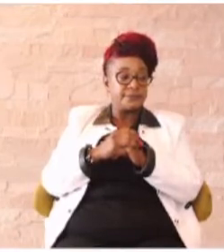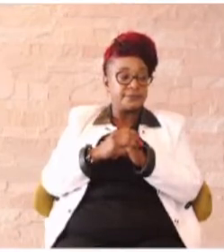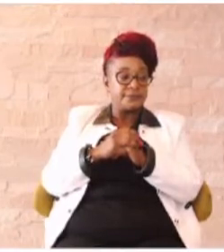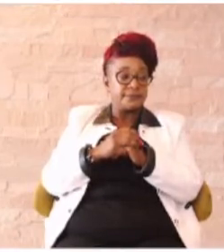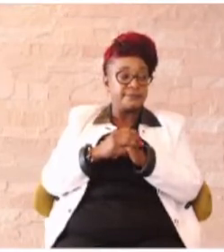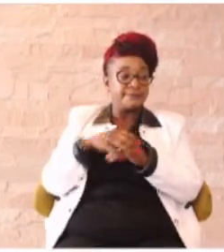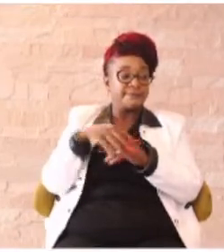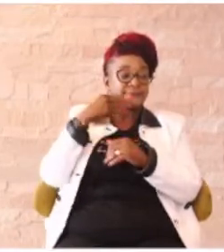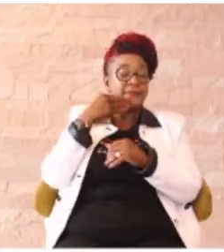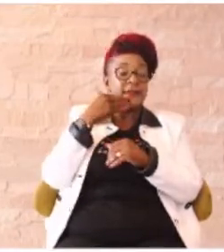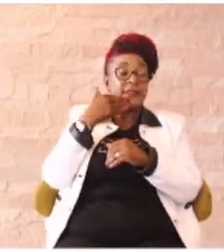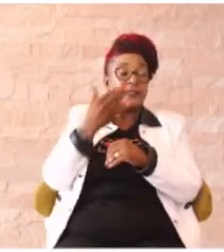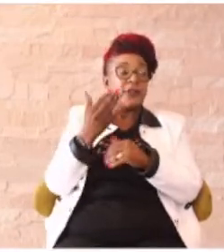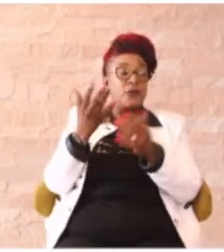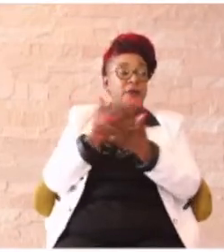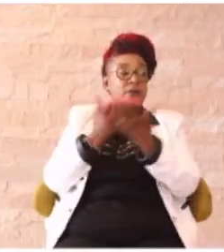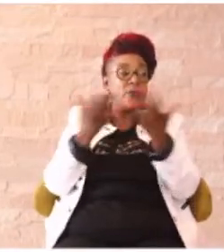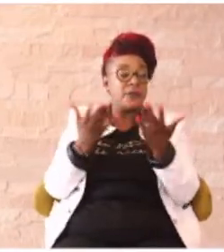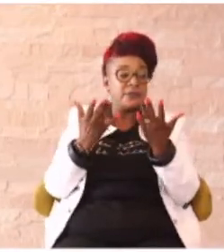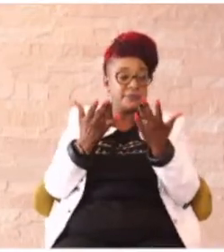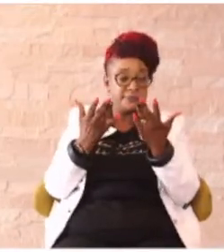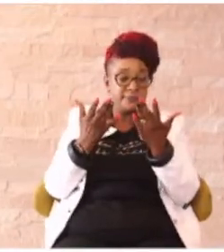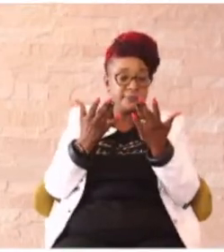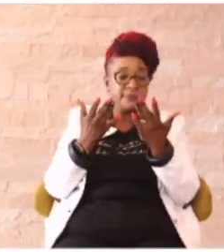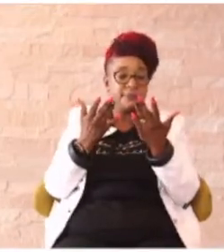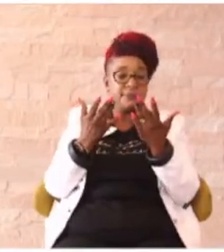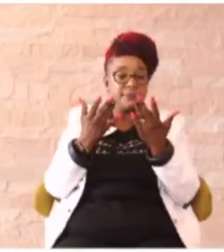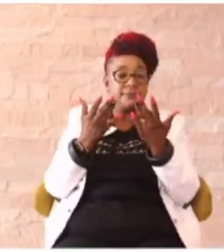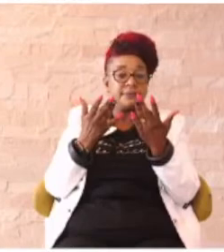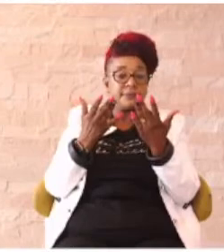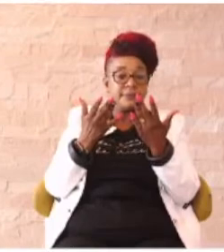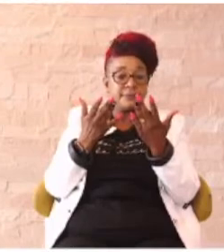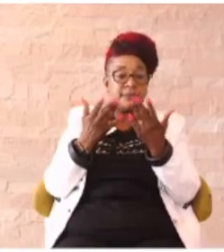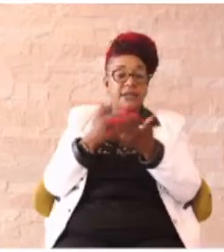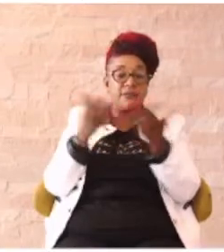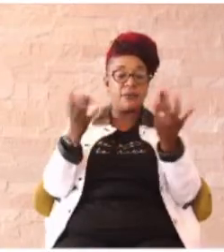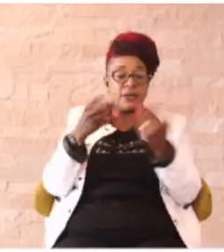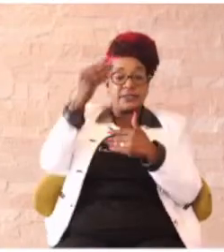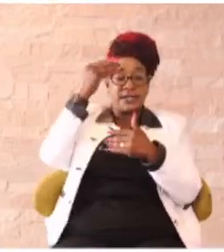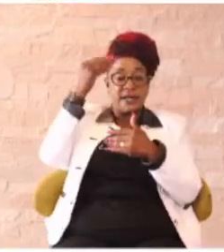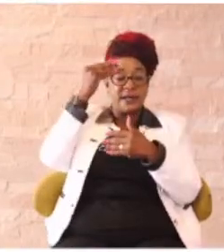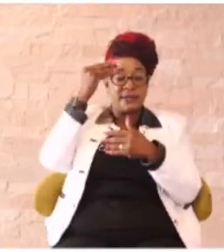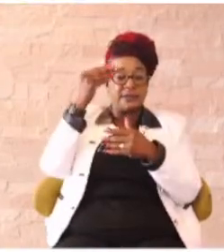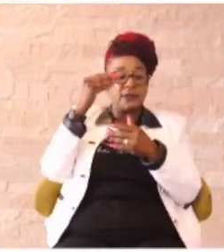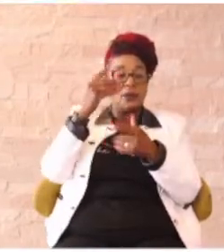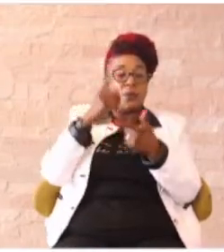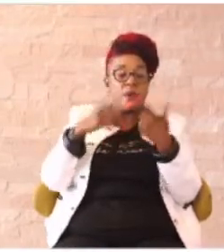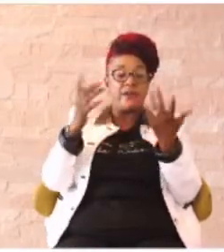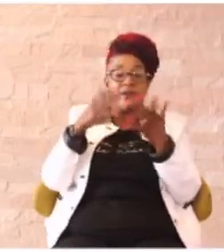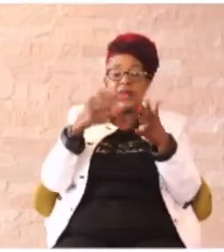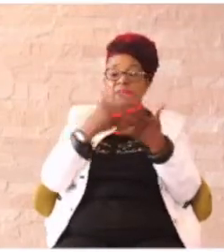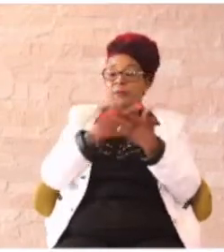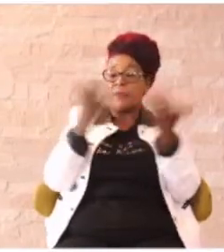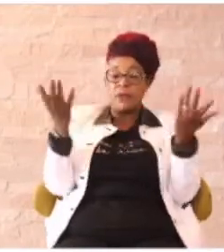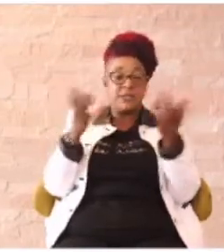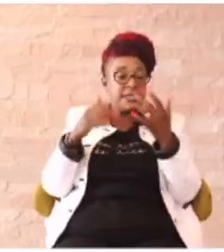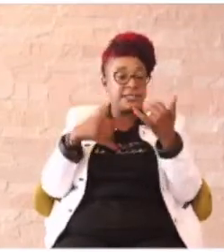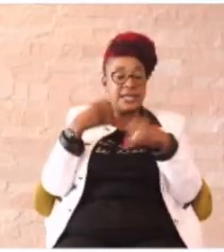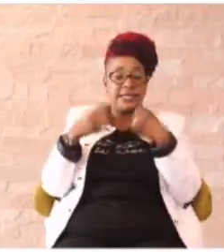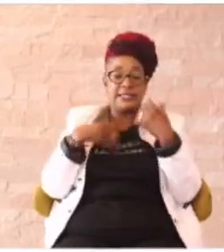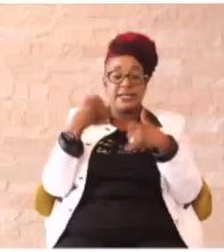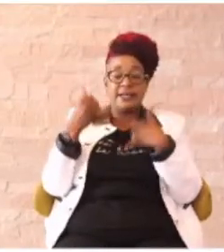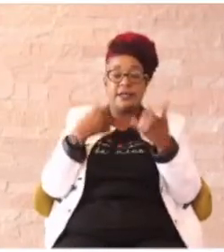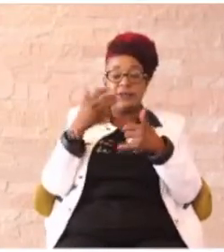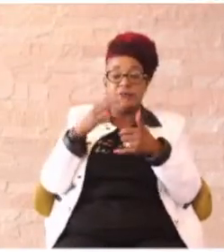Thank you. Thank you, everyone. It's so good to hear like what everybody has learned and what everybody's excited about. I think